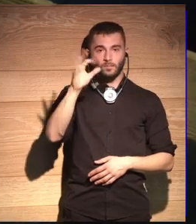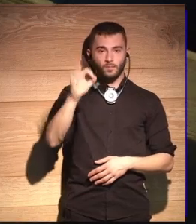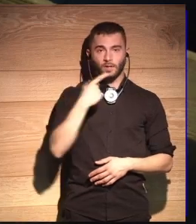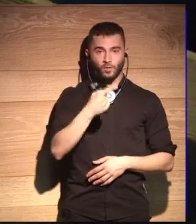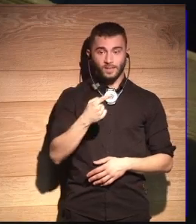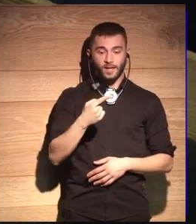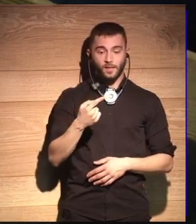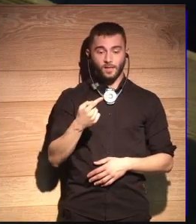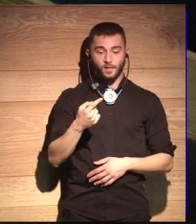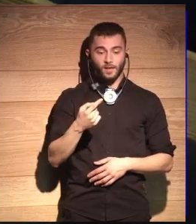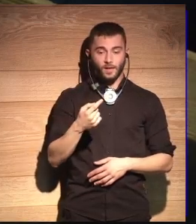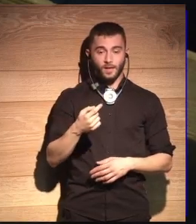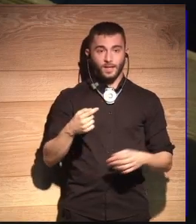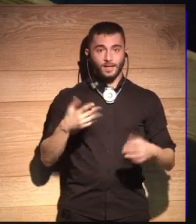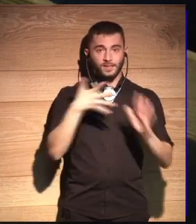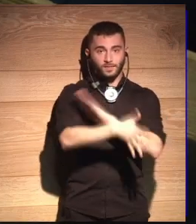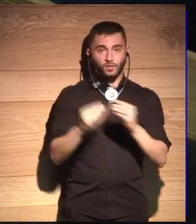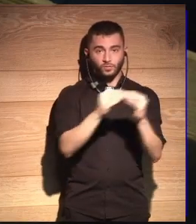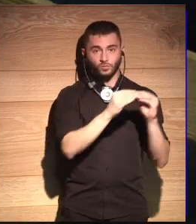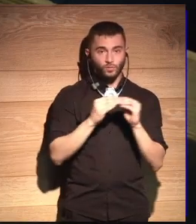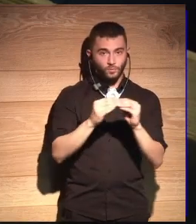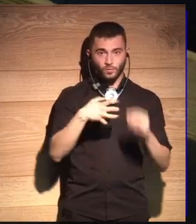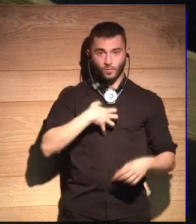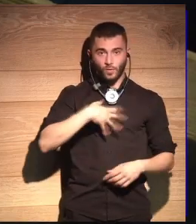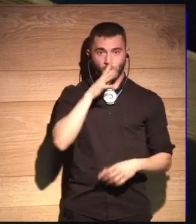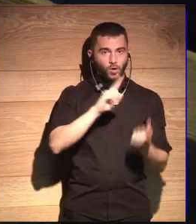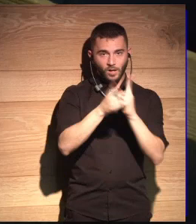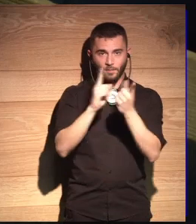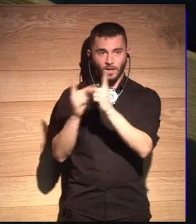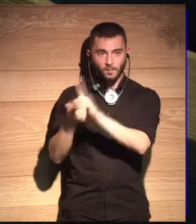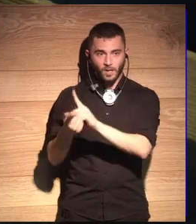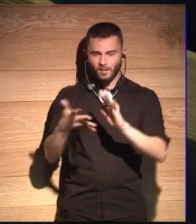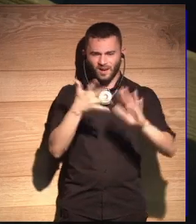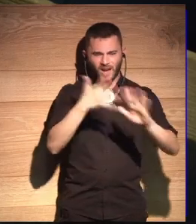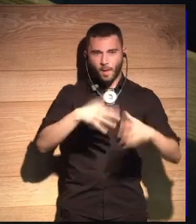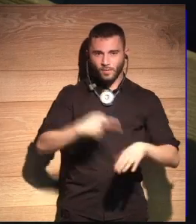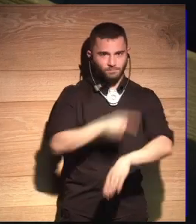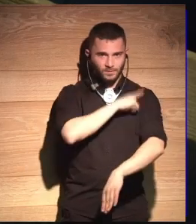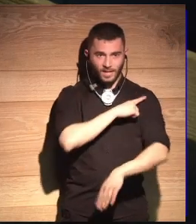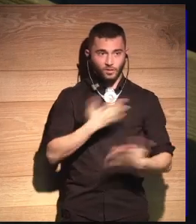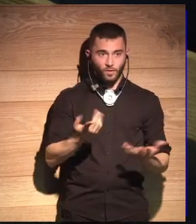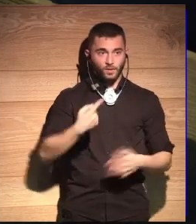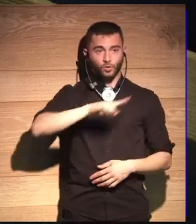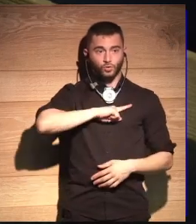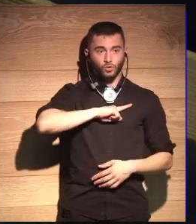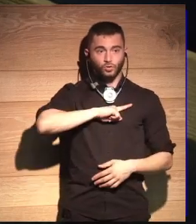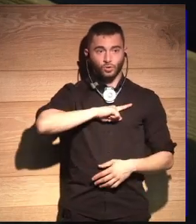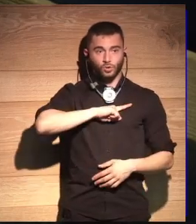that speed prevents us from creating shared meanings, because everything changes at